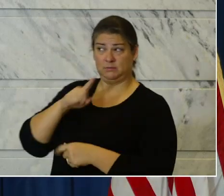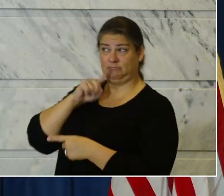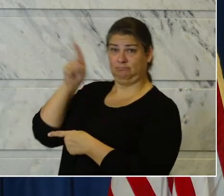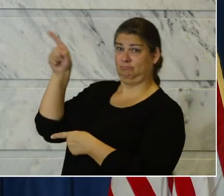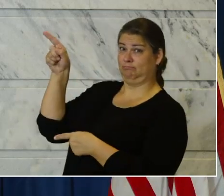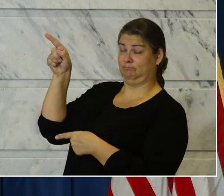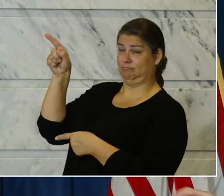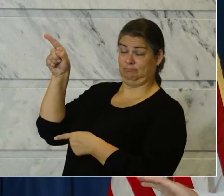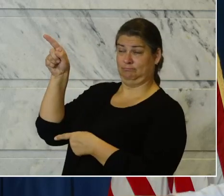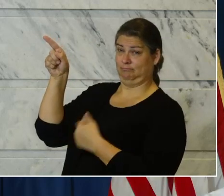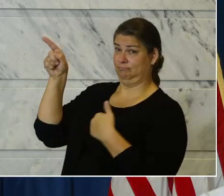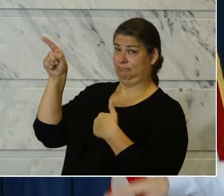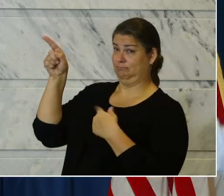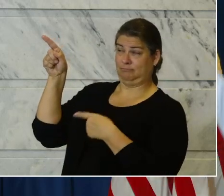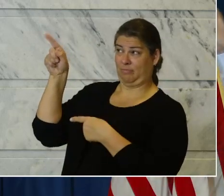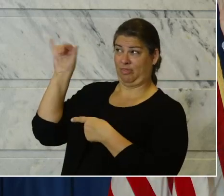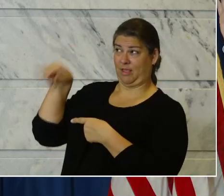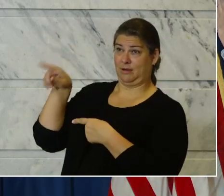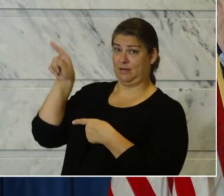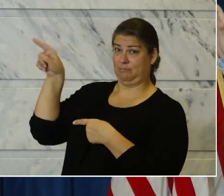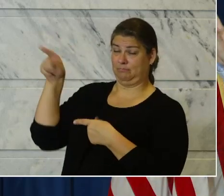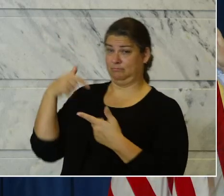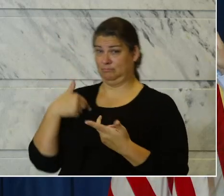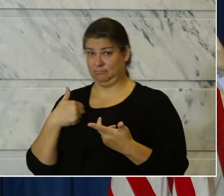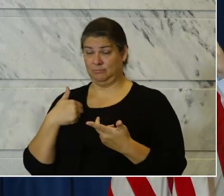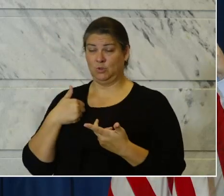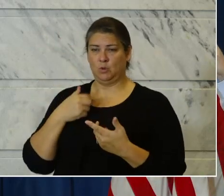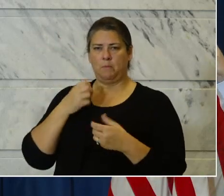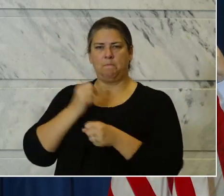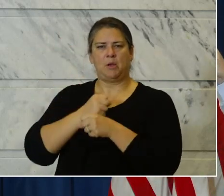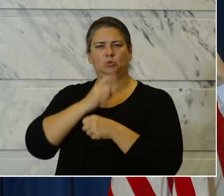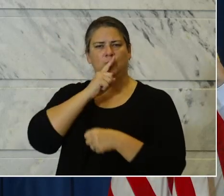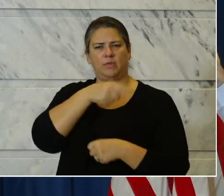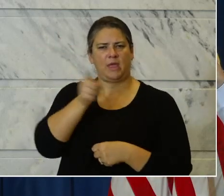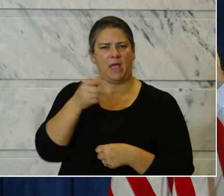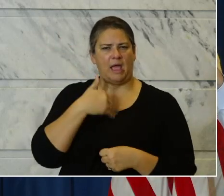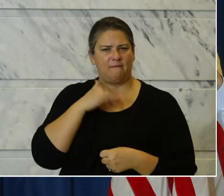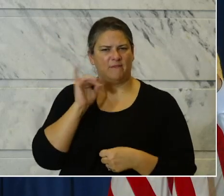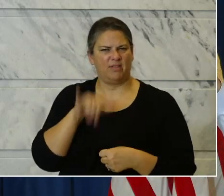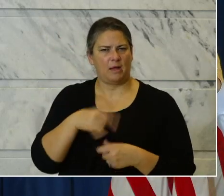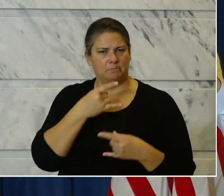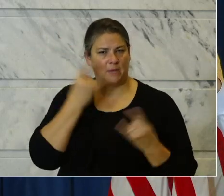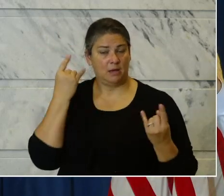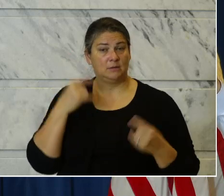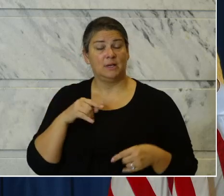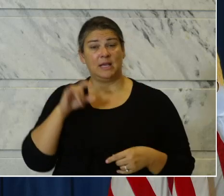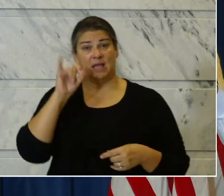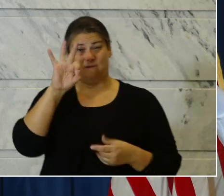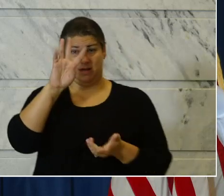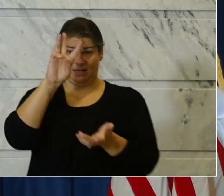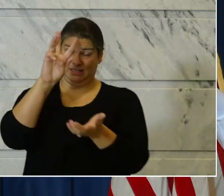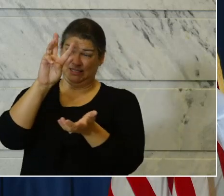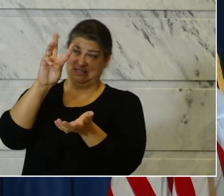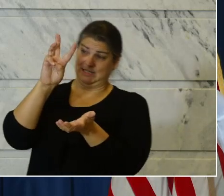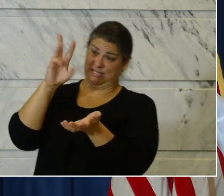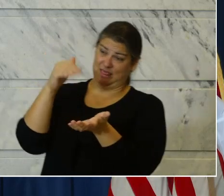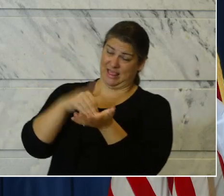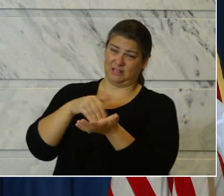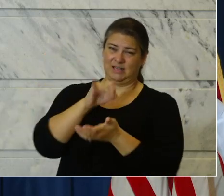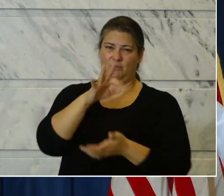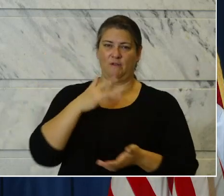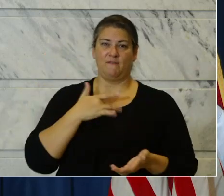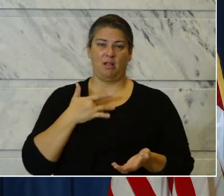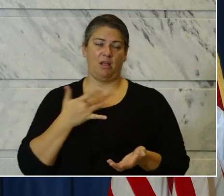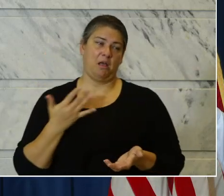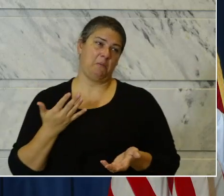we need that to happen, because if we keep shooting up, if 6,000 cases is just a middle point to